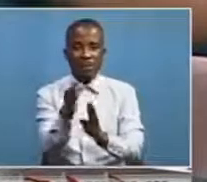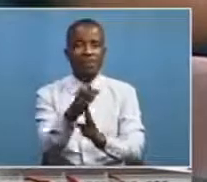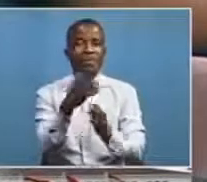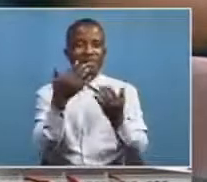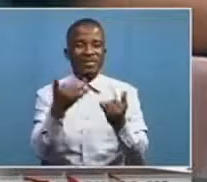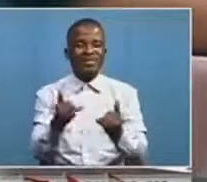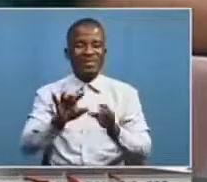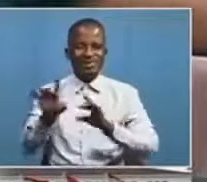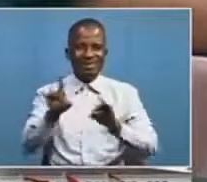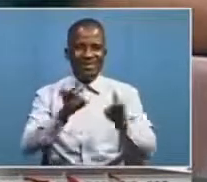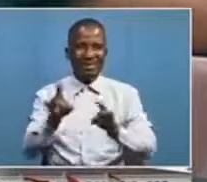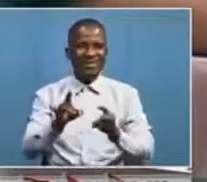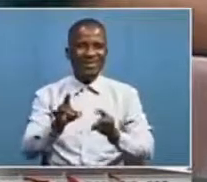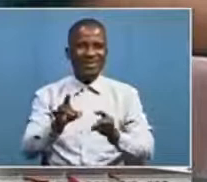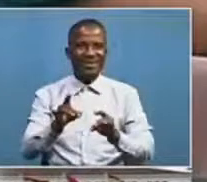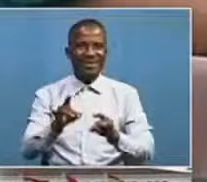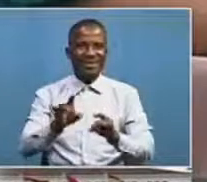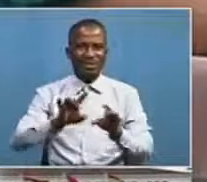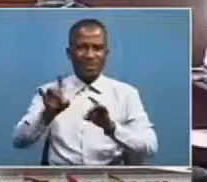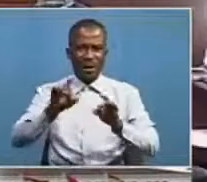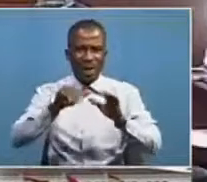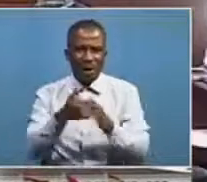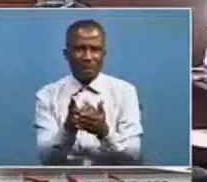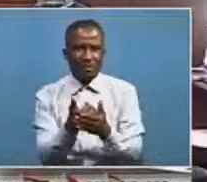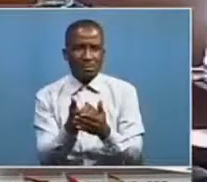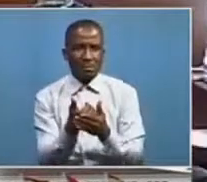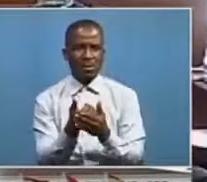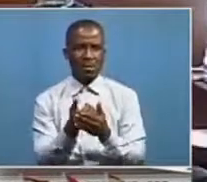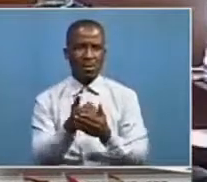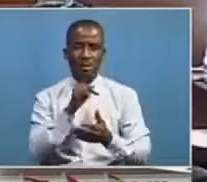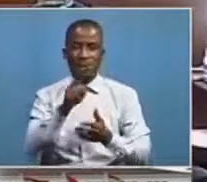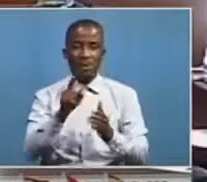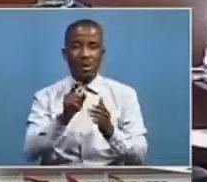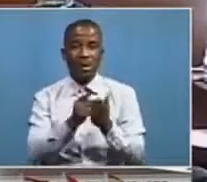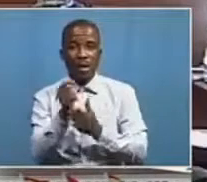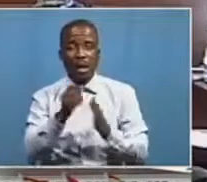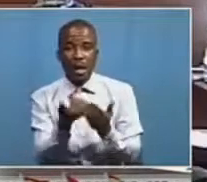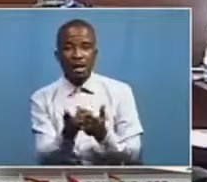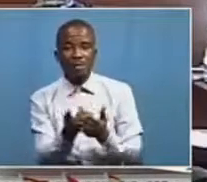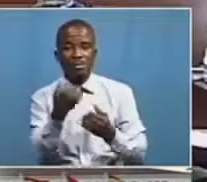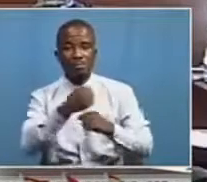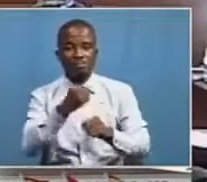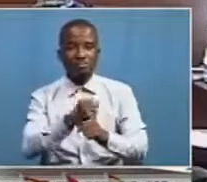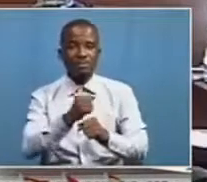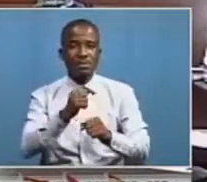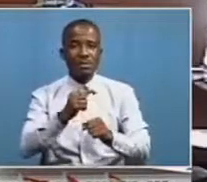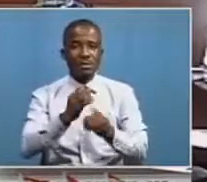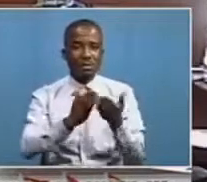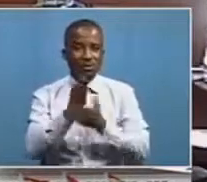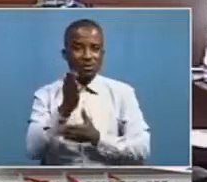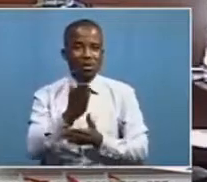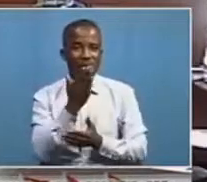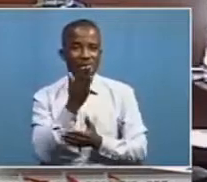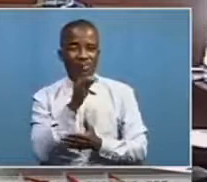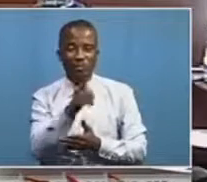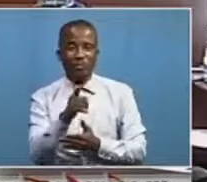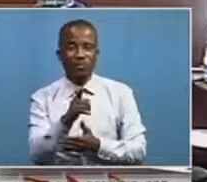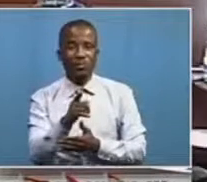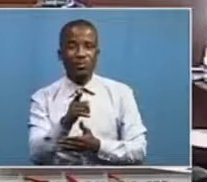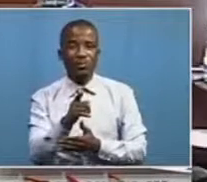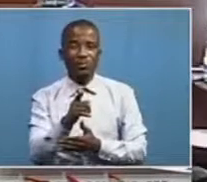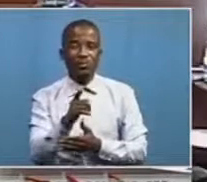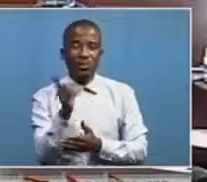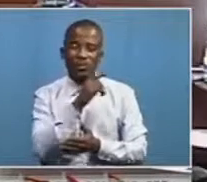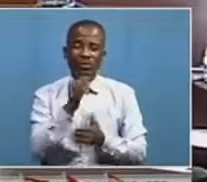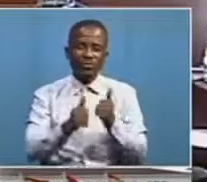a reasonable doubt concerning the existence or non-existence of a fact, or B to establish the existence or non-existence of a fact by a